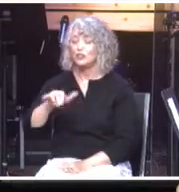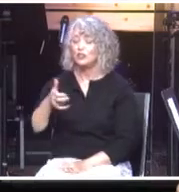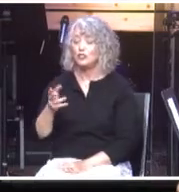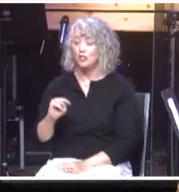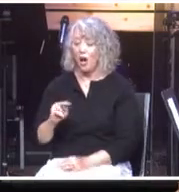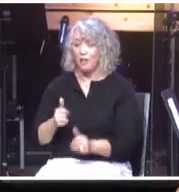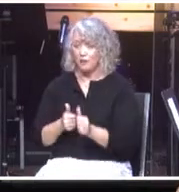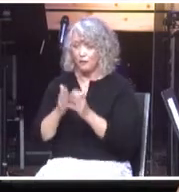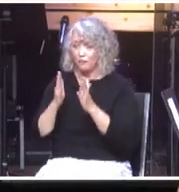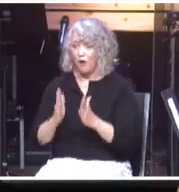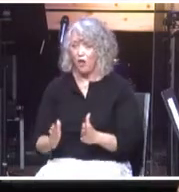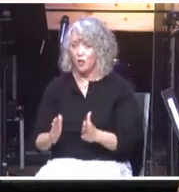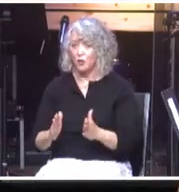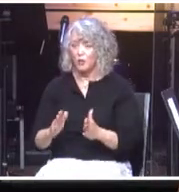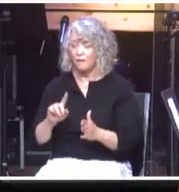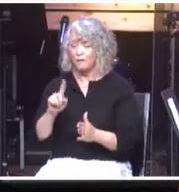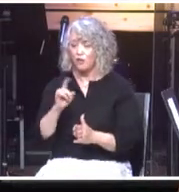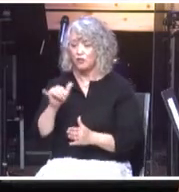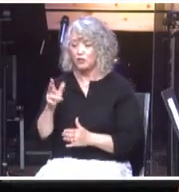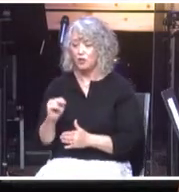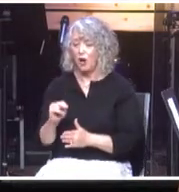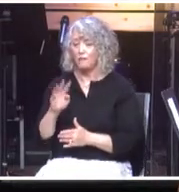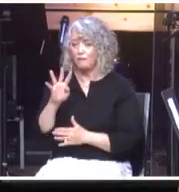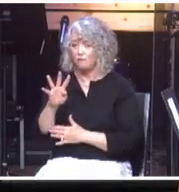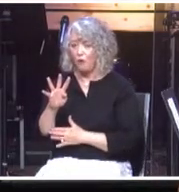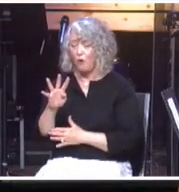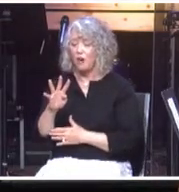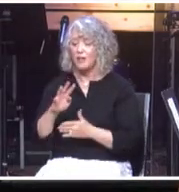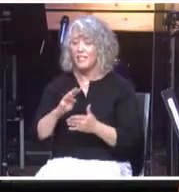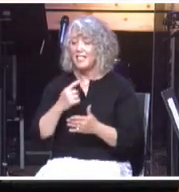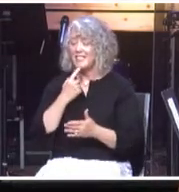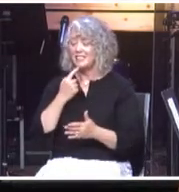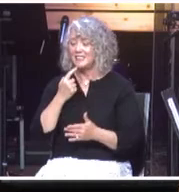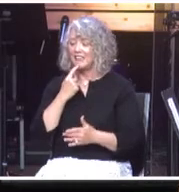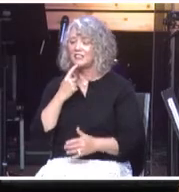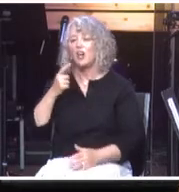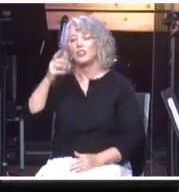John 4 when he states, God is love.